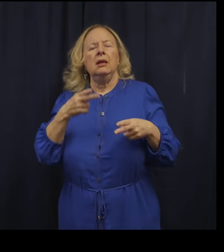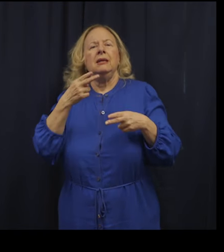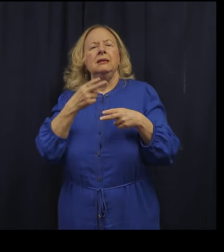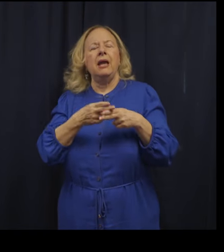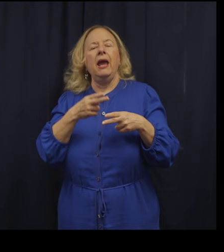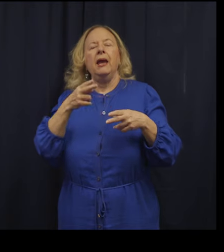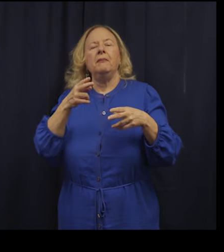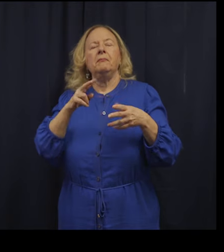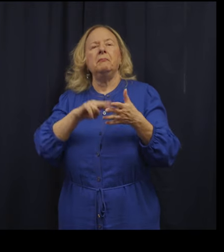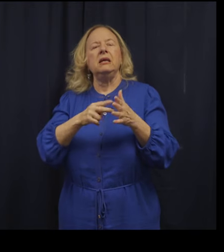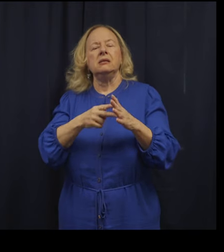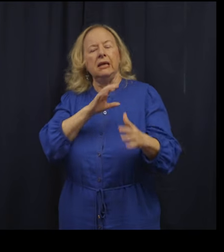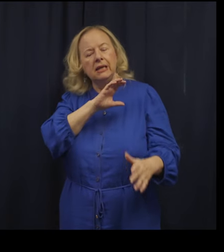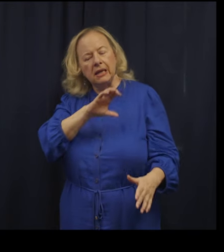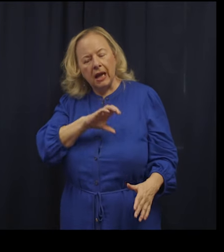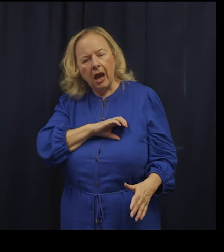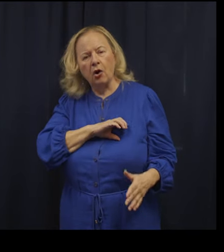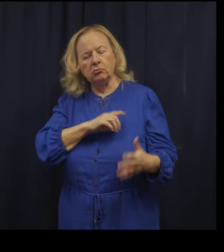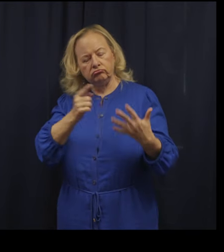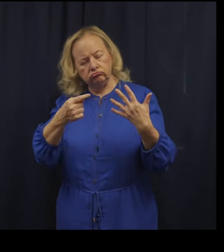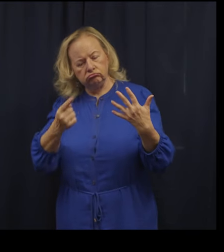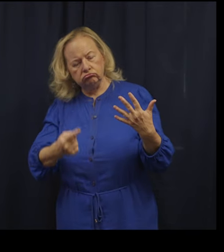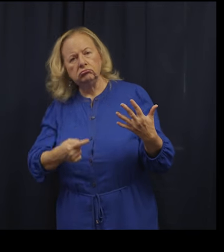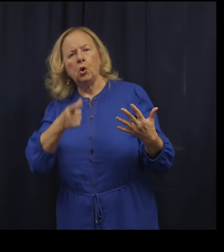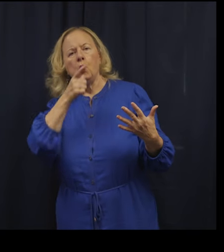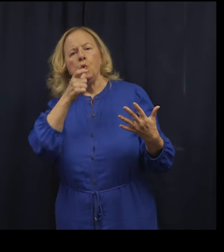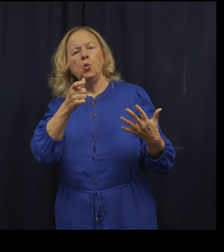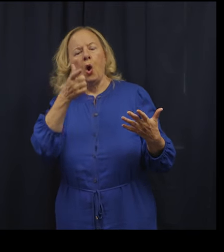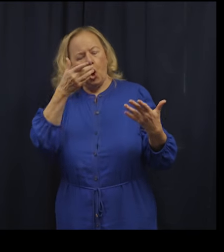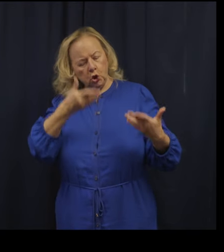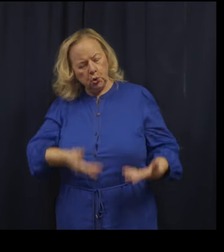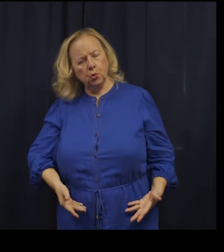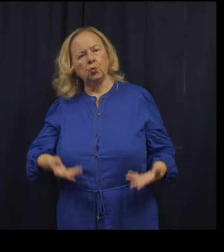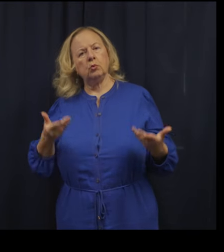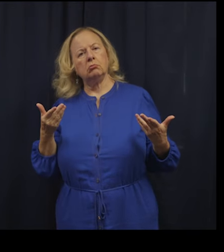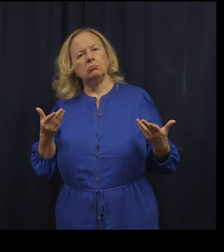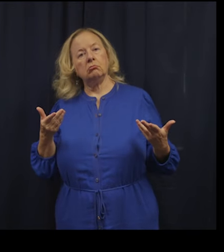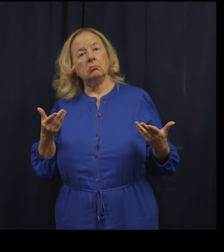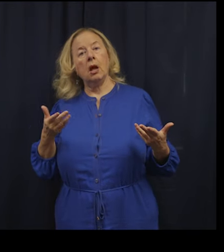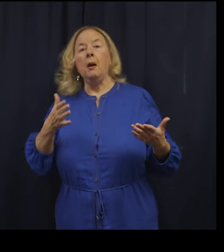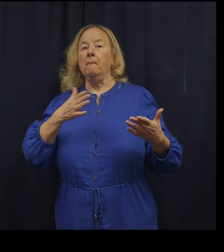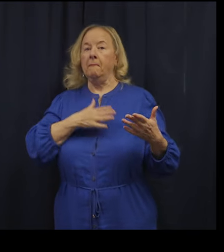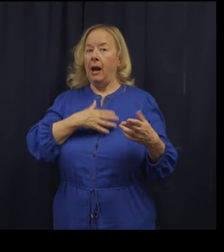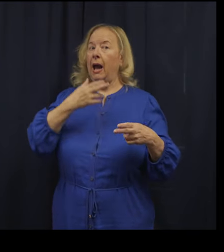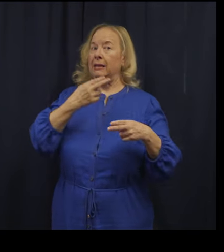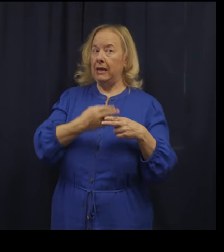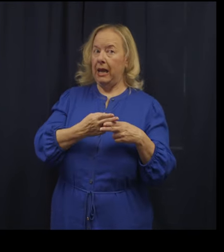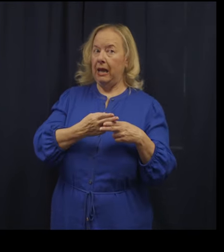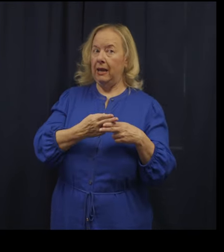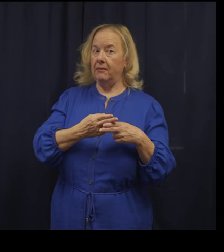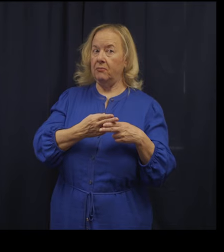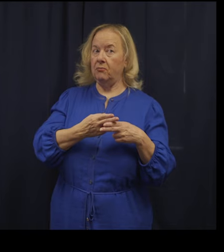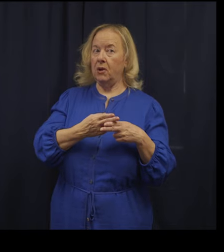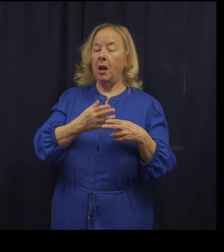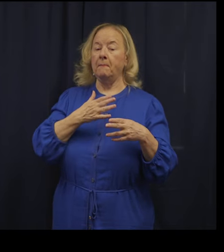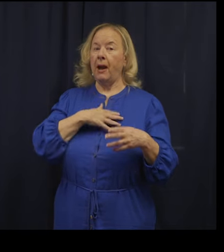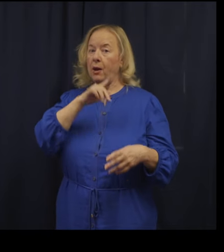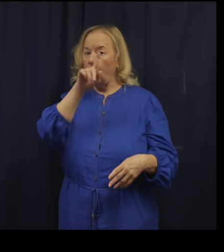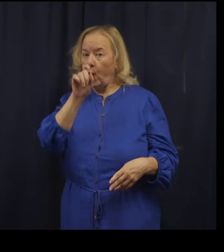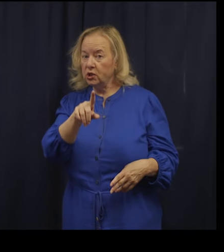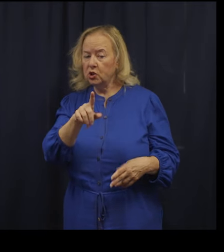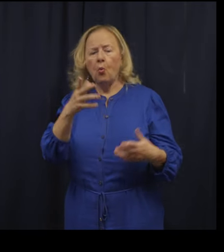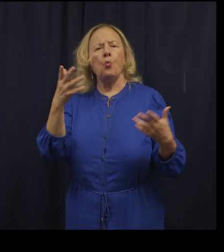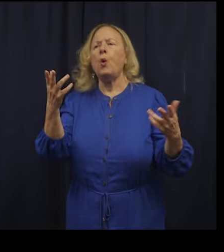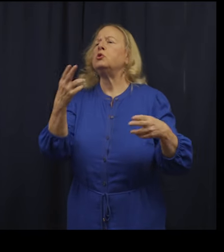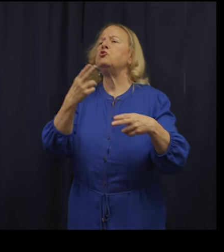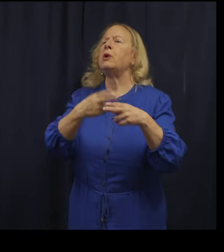Name describes your character, your attributes, who you are. And so my name is, or my question is, what